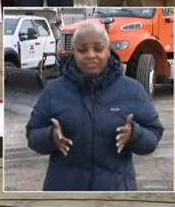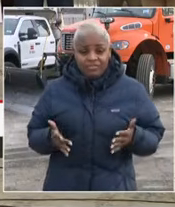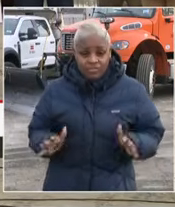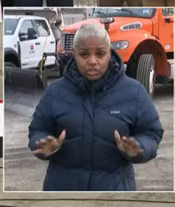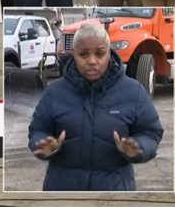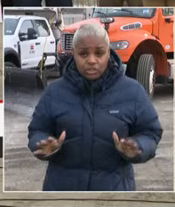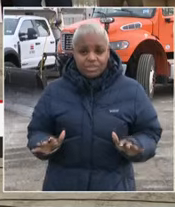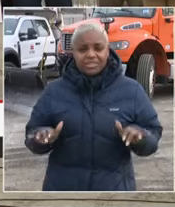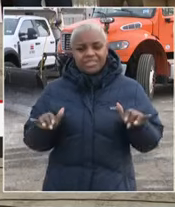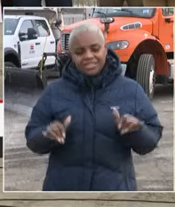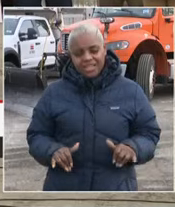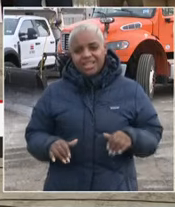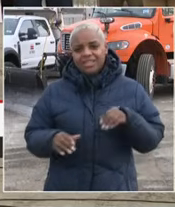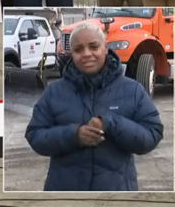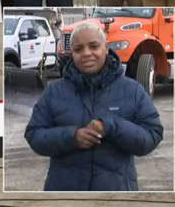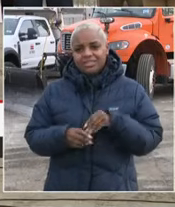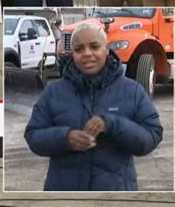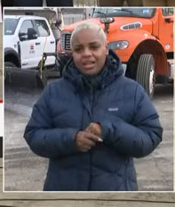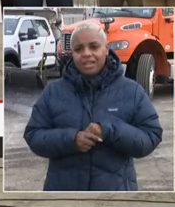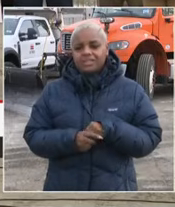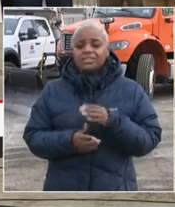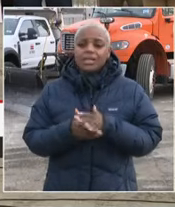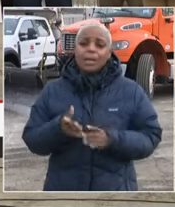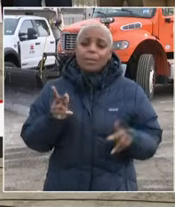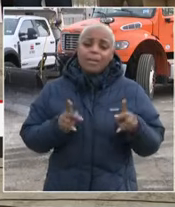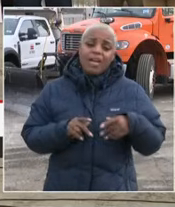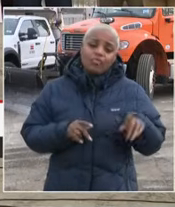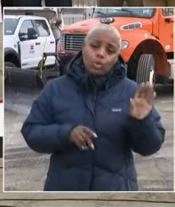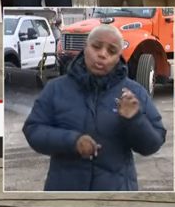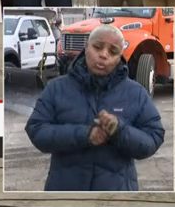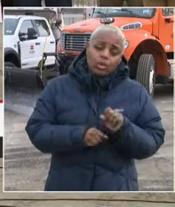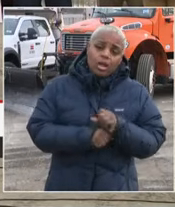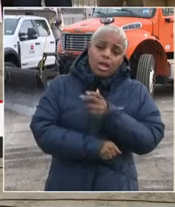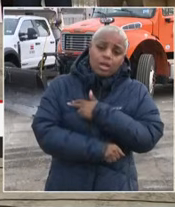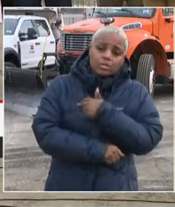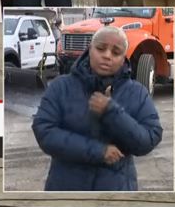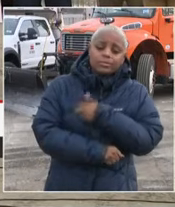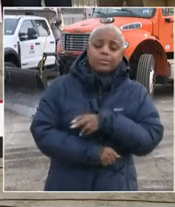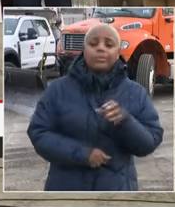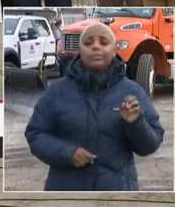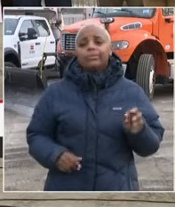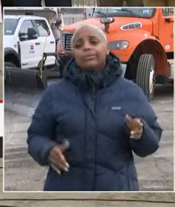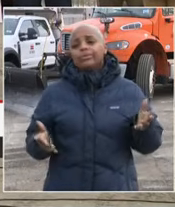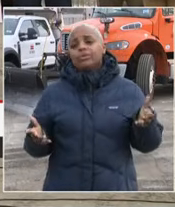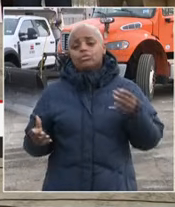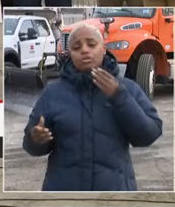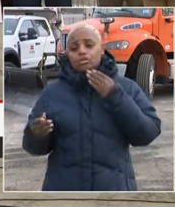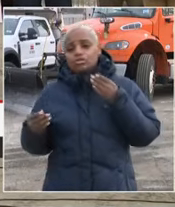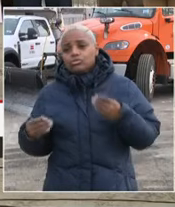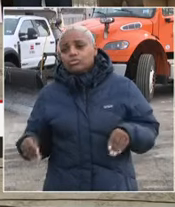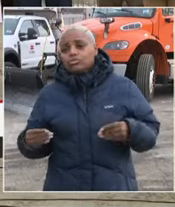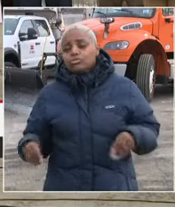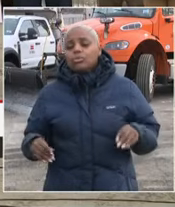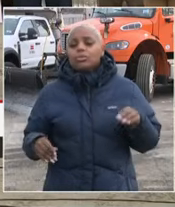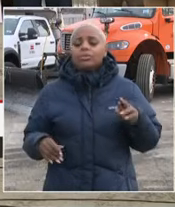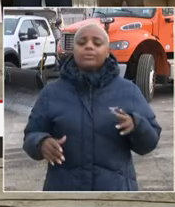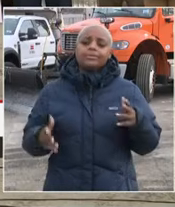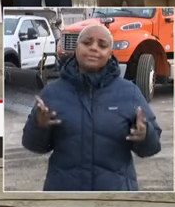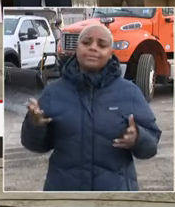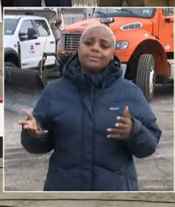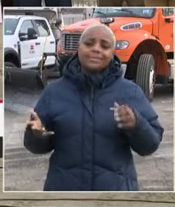There are people who have to get to their jobs at hospitals and at grocery stores and